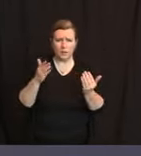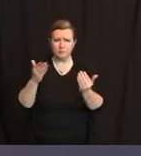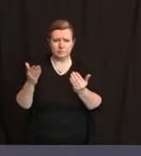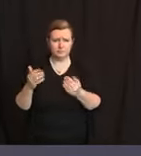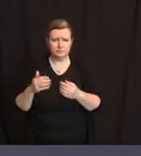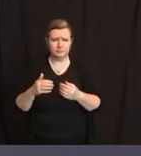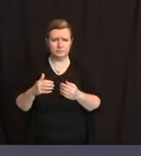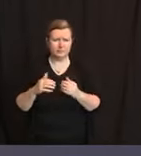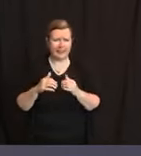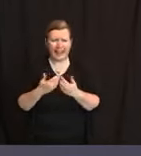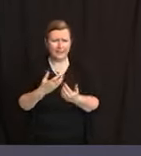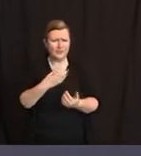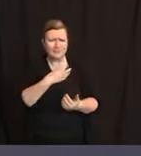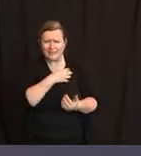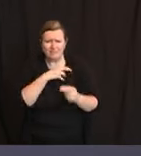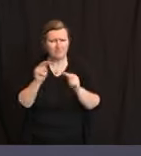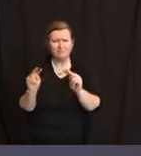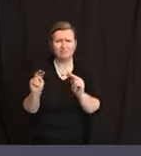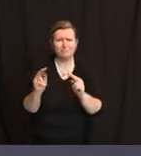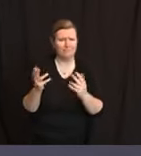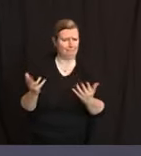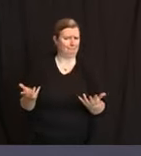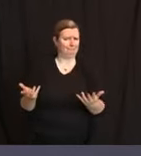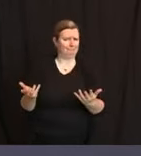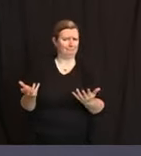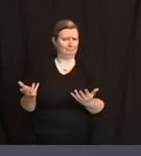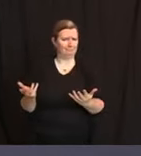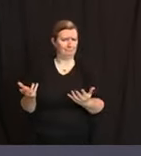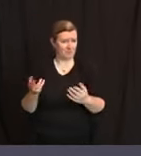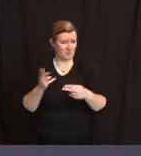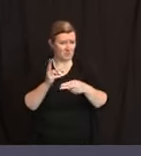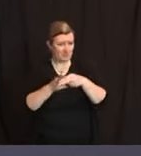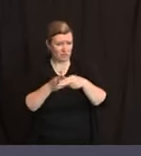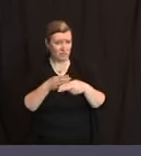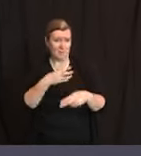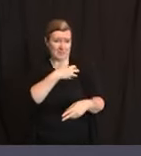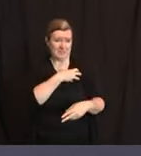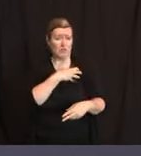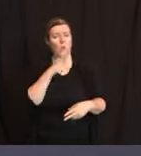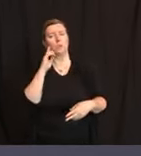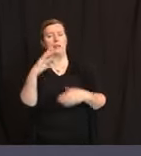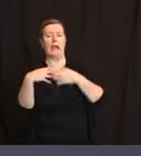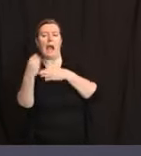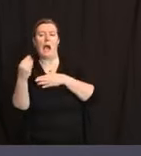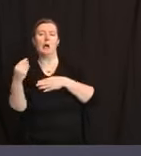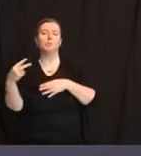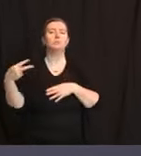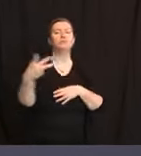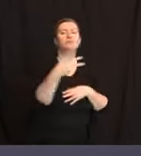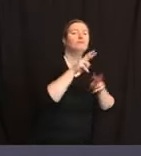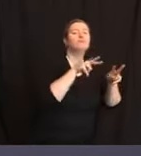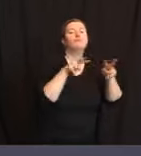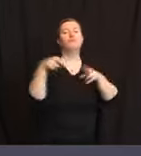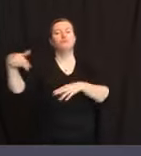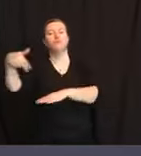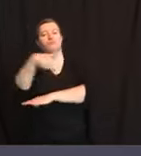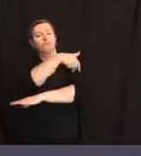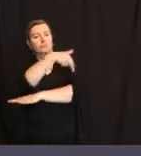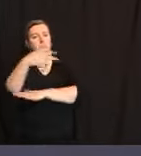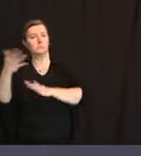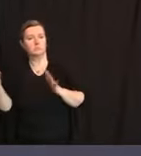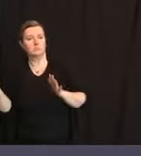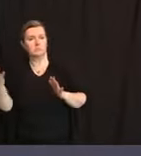had mentioned, Mayor, that you're going to have the police out and about. But will there be a widespread encouragement to